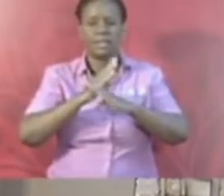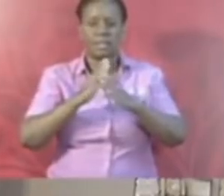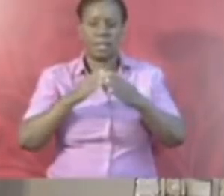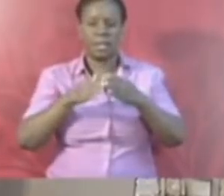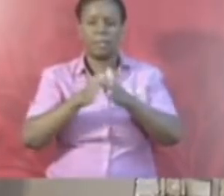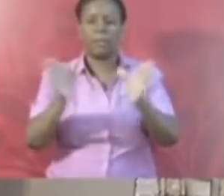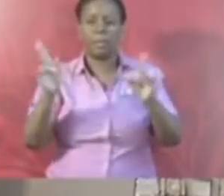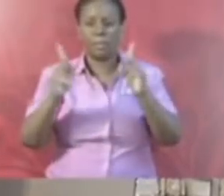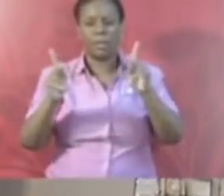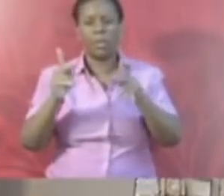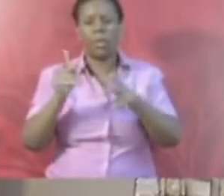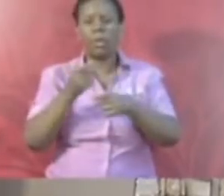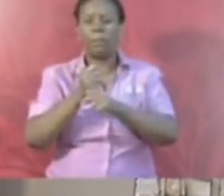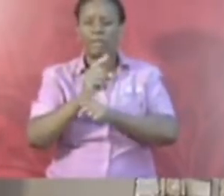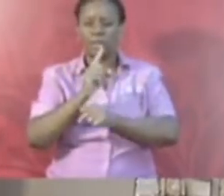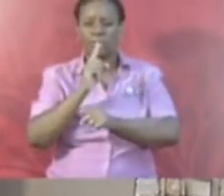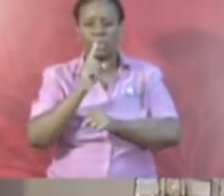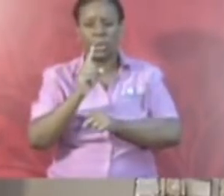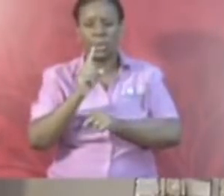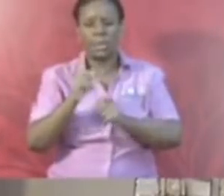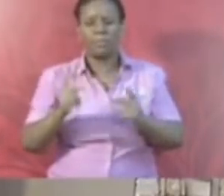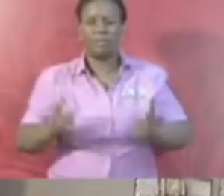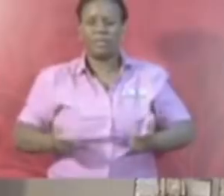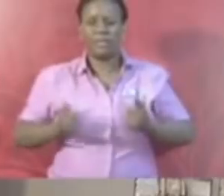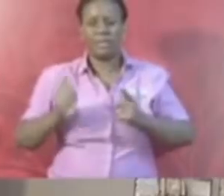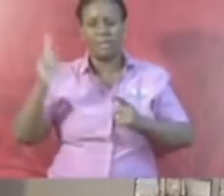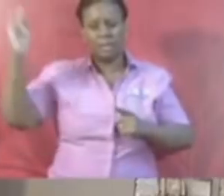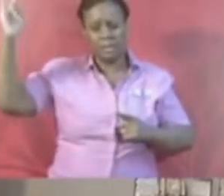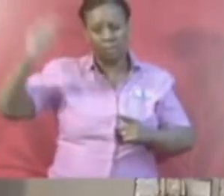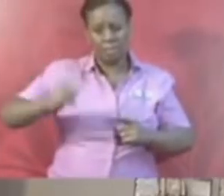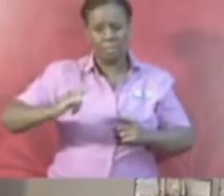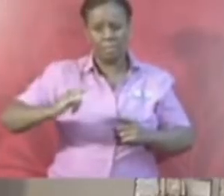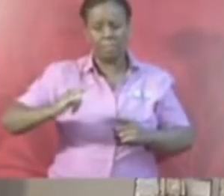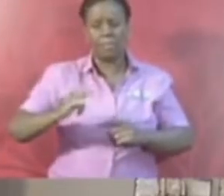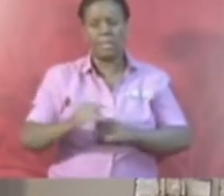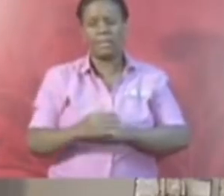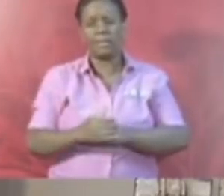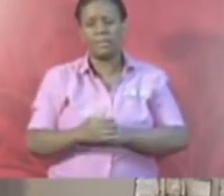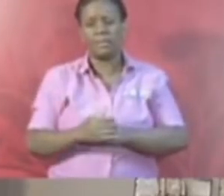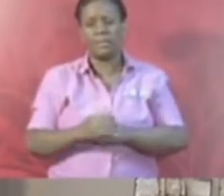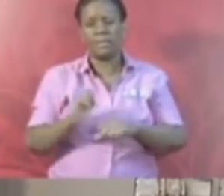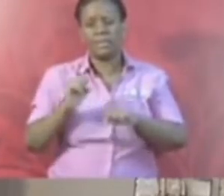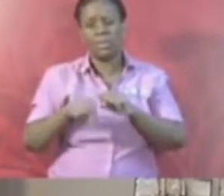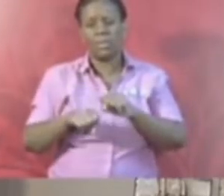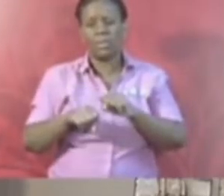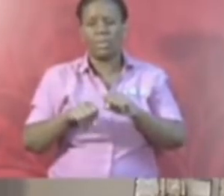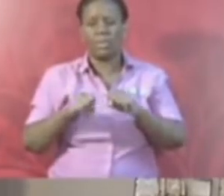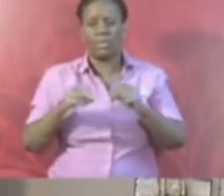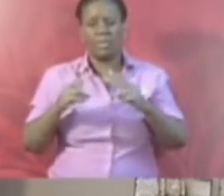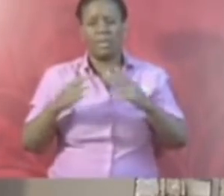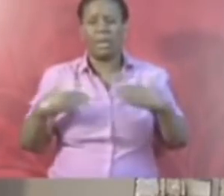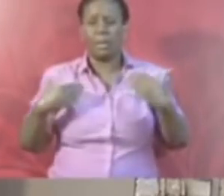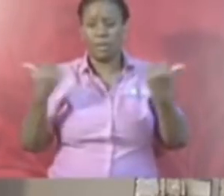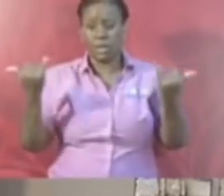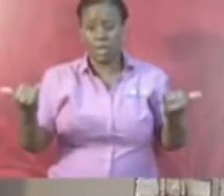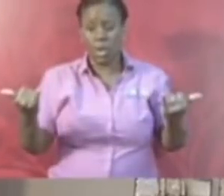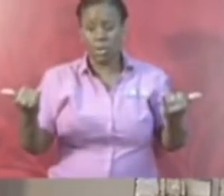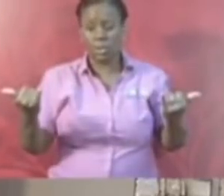to get back here and to get back here as quickly as possible. So we're quite happy that we've reached a stage now where,